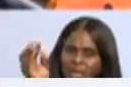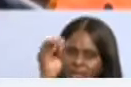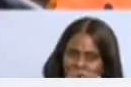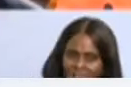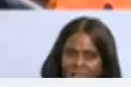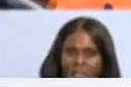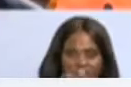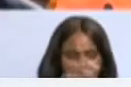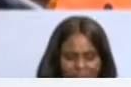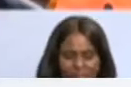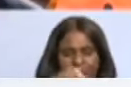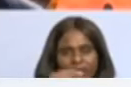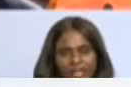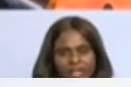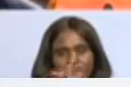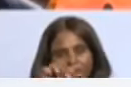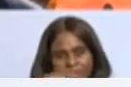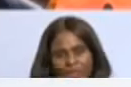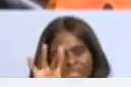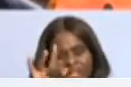$1.8 billion.